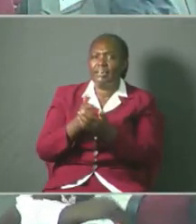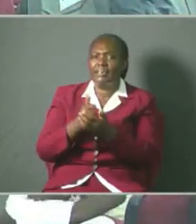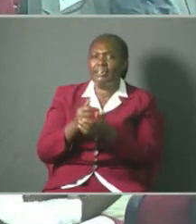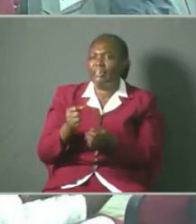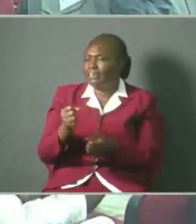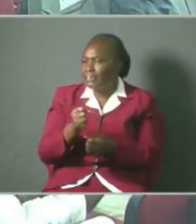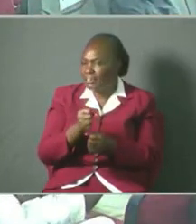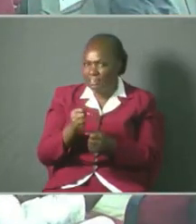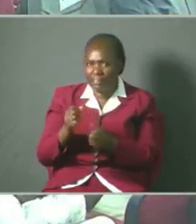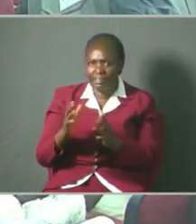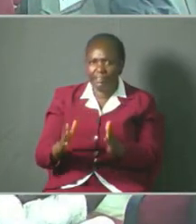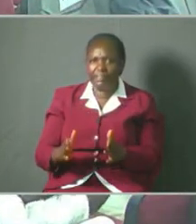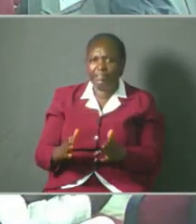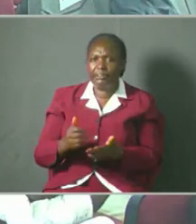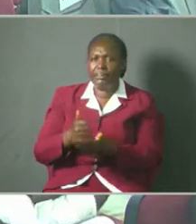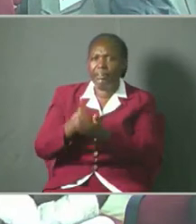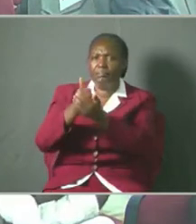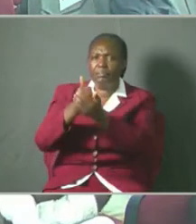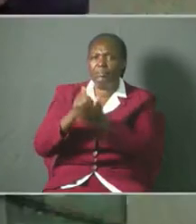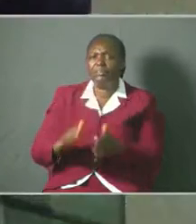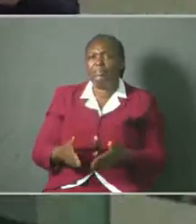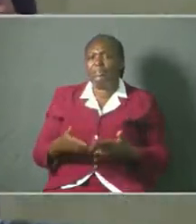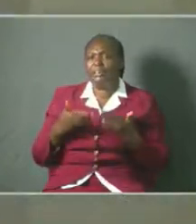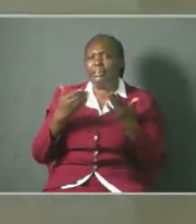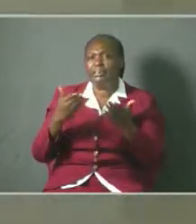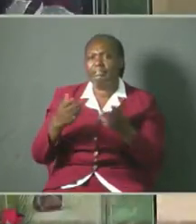away. So I would like to,